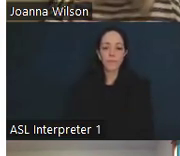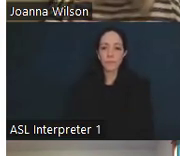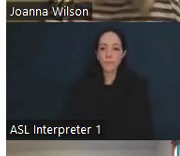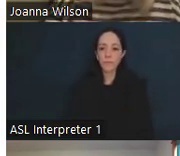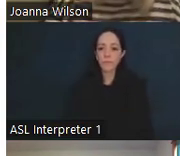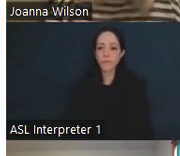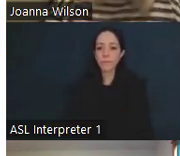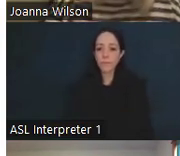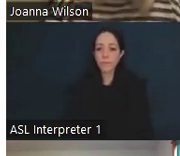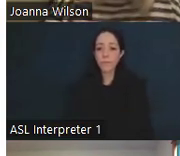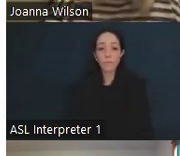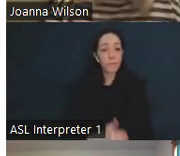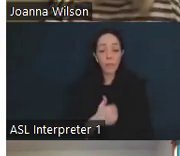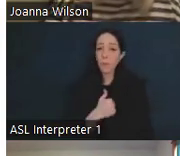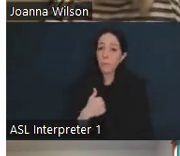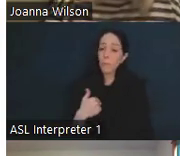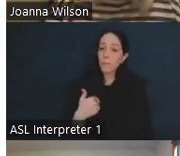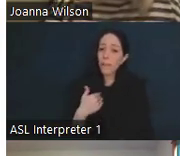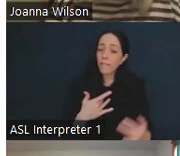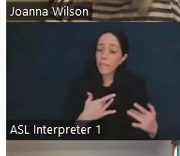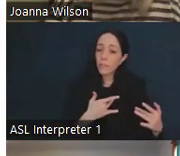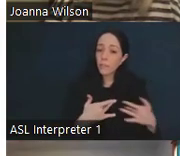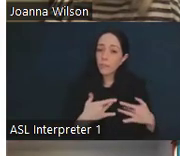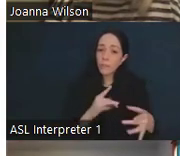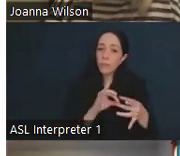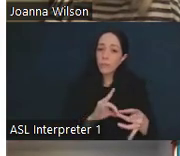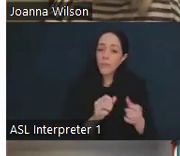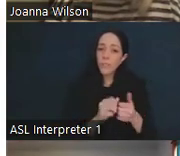Do any members have concerns about the minutes?